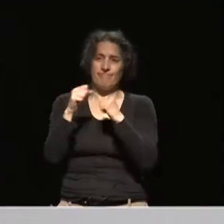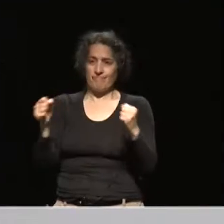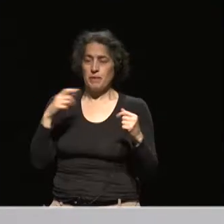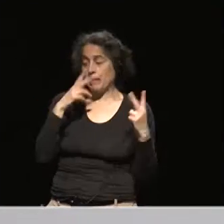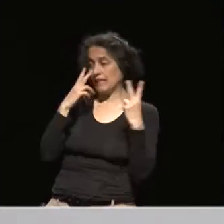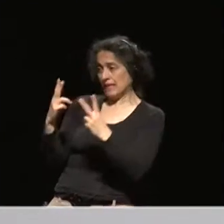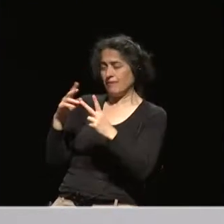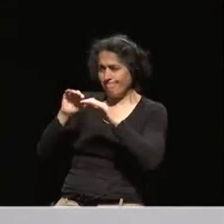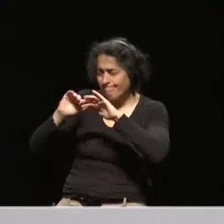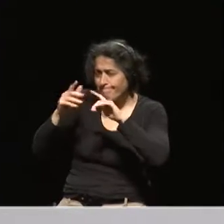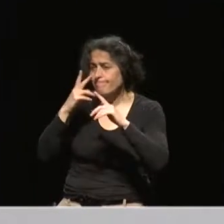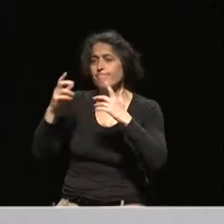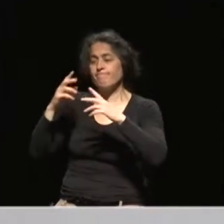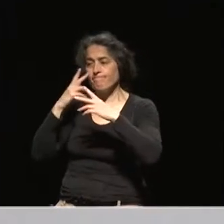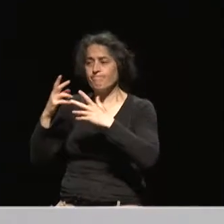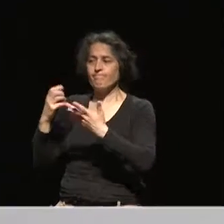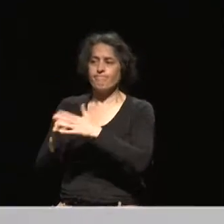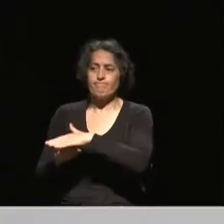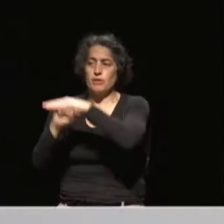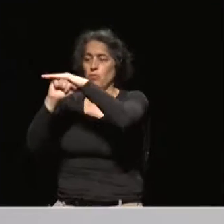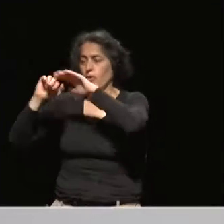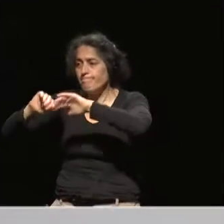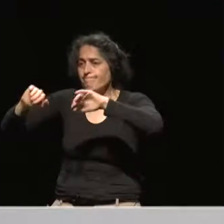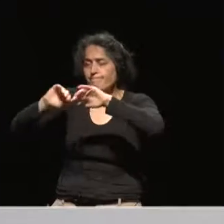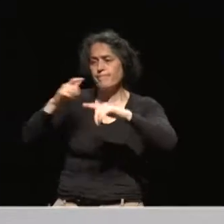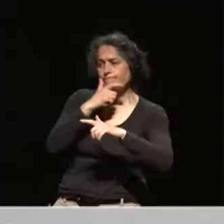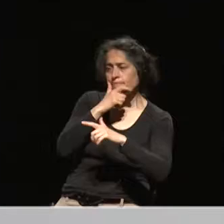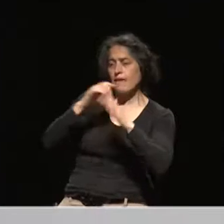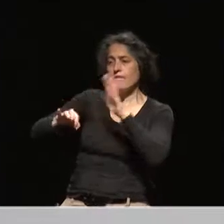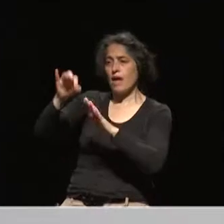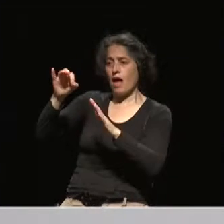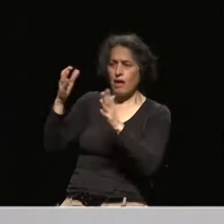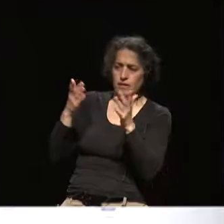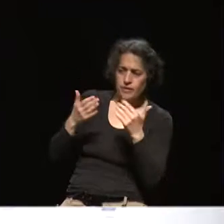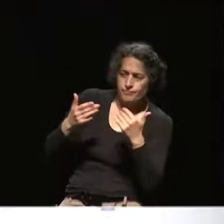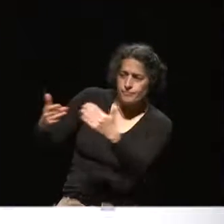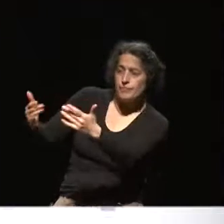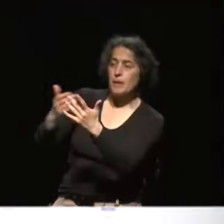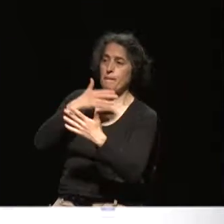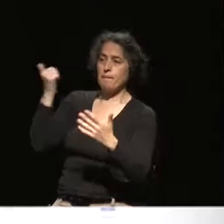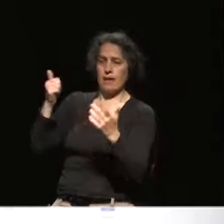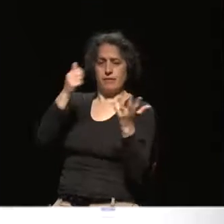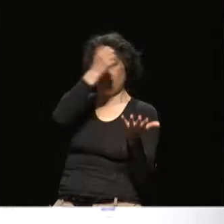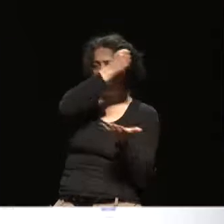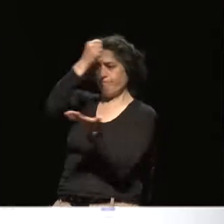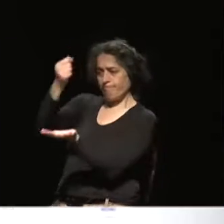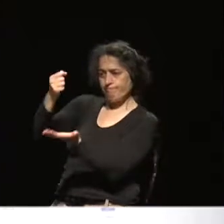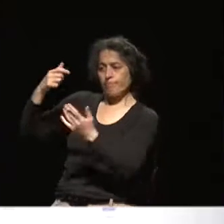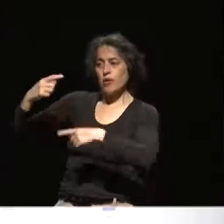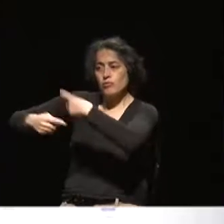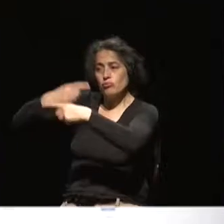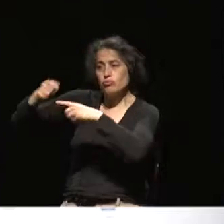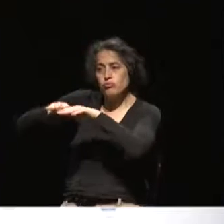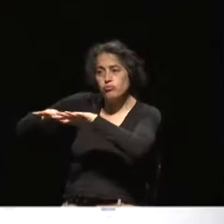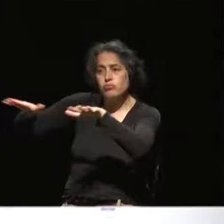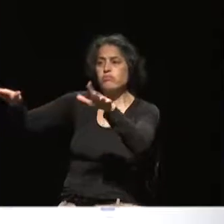and separate them out completely from financial flows and other flows. If